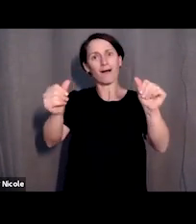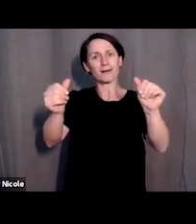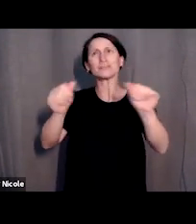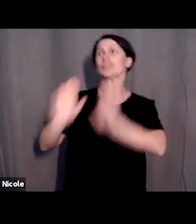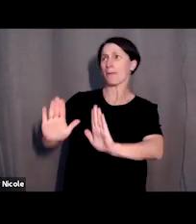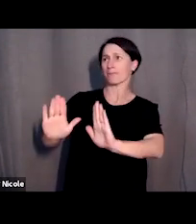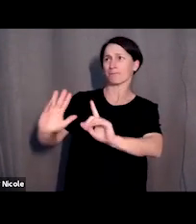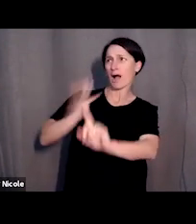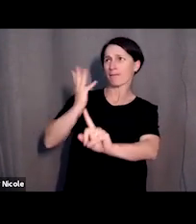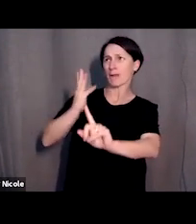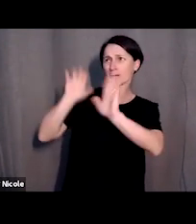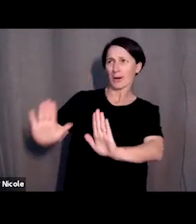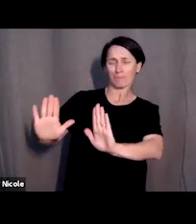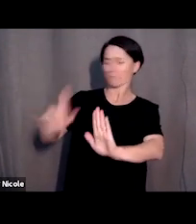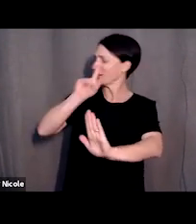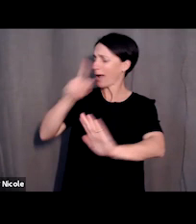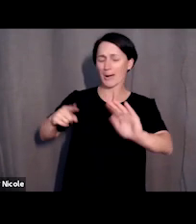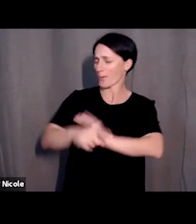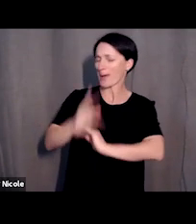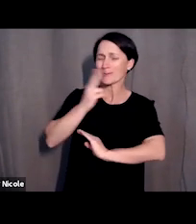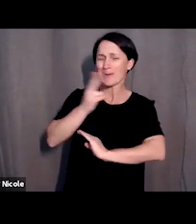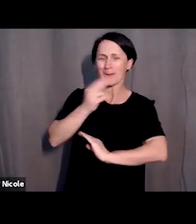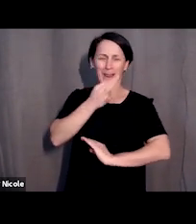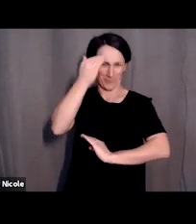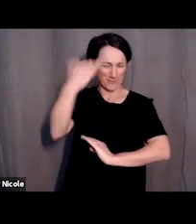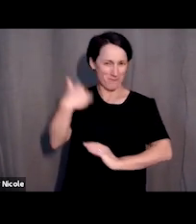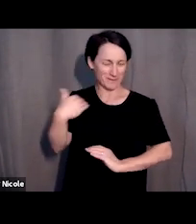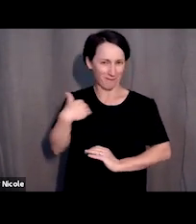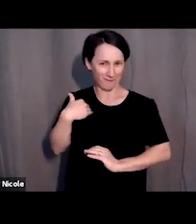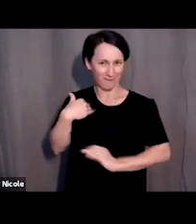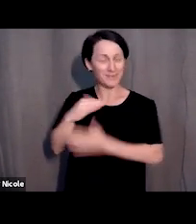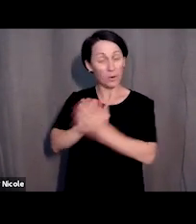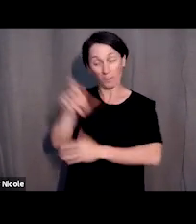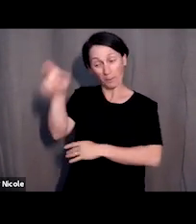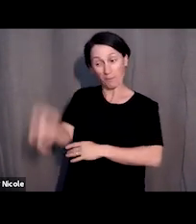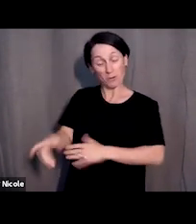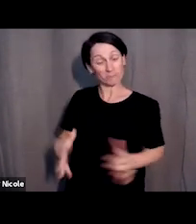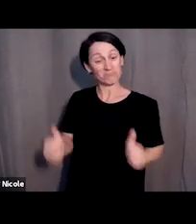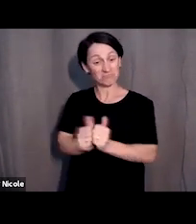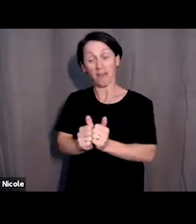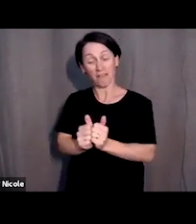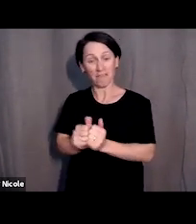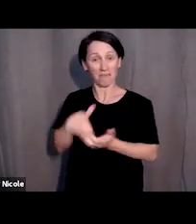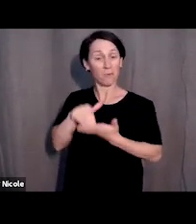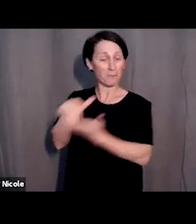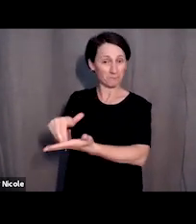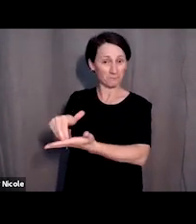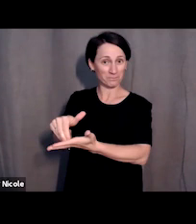after 5 p.m. not to smoke. And that was something that the consumer had agreed was a good idea and